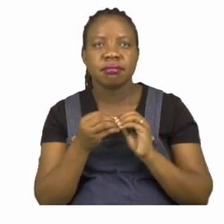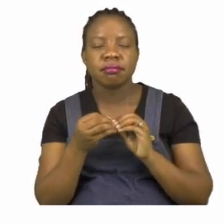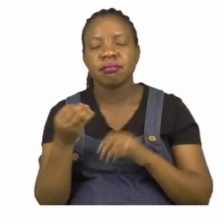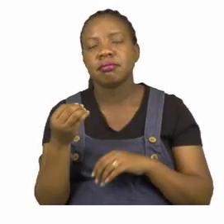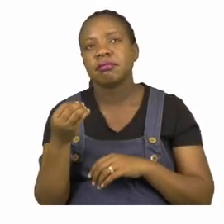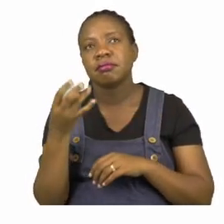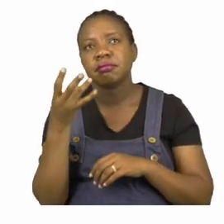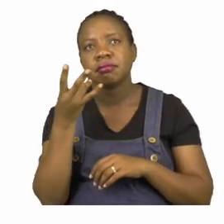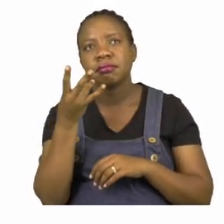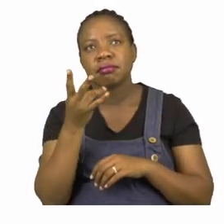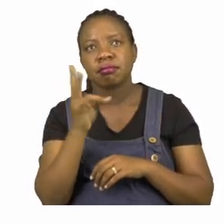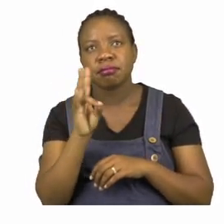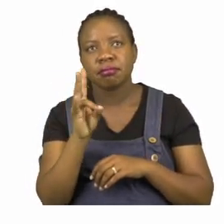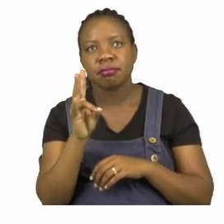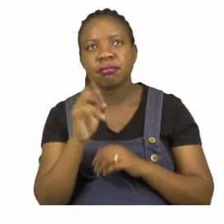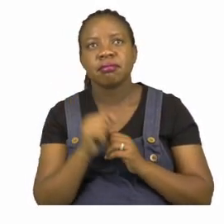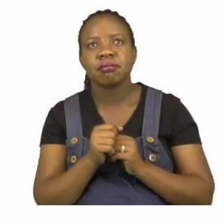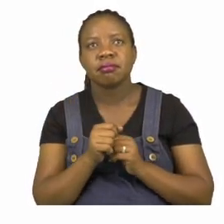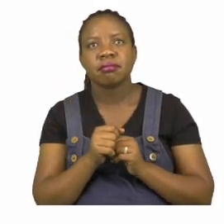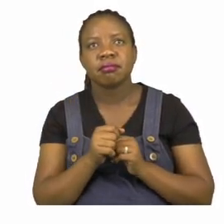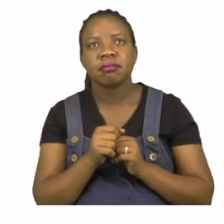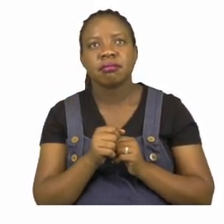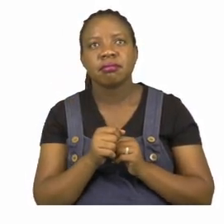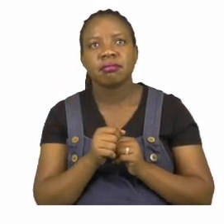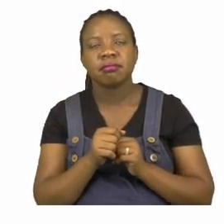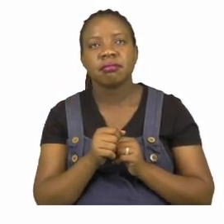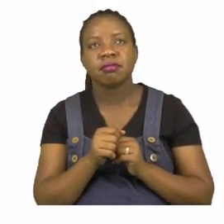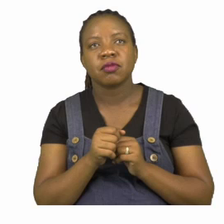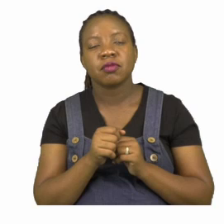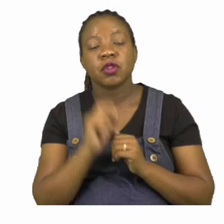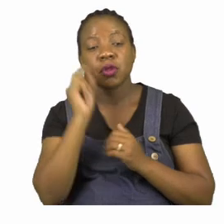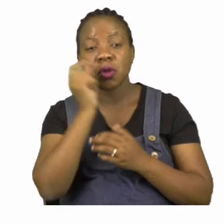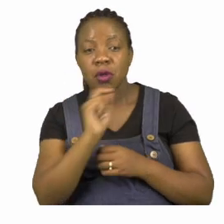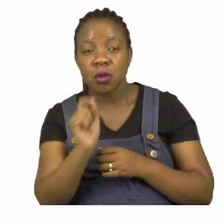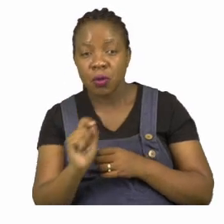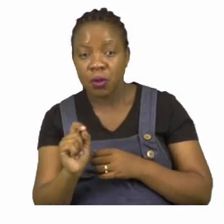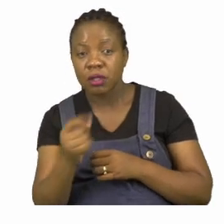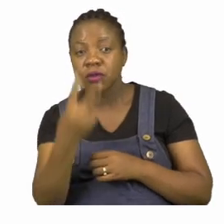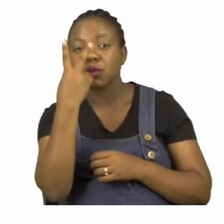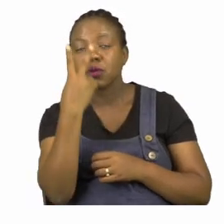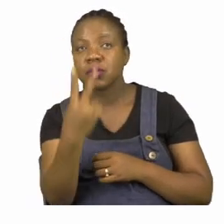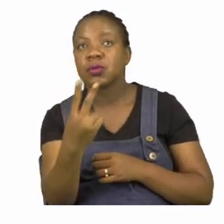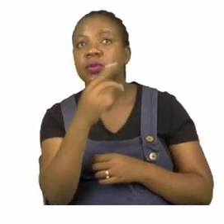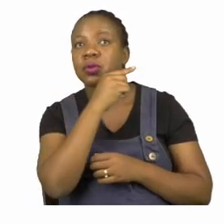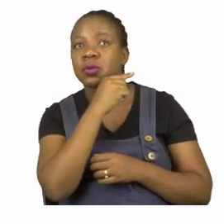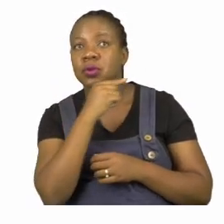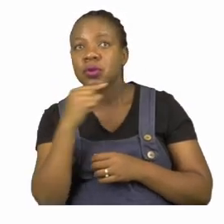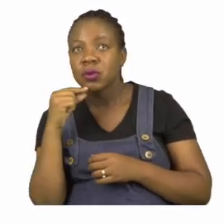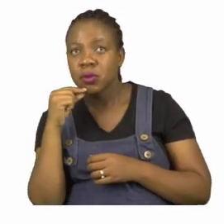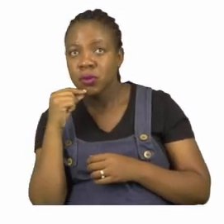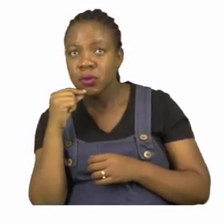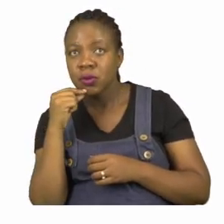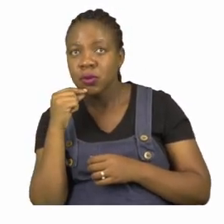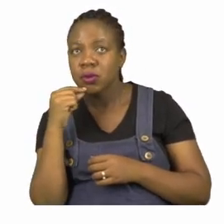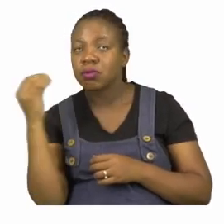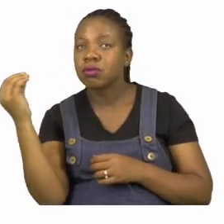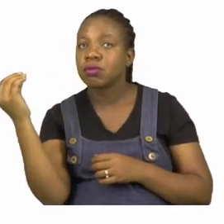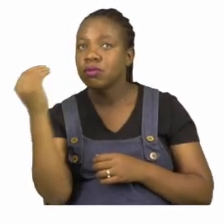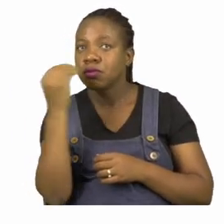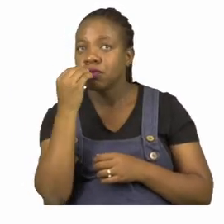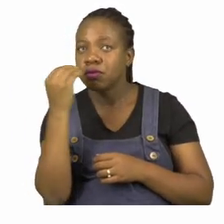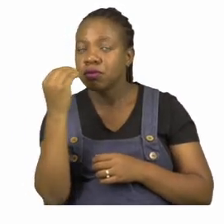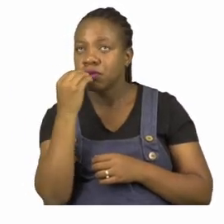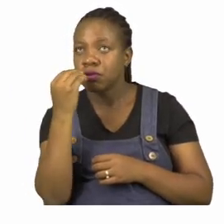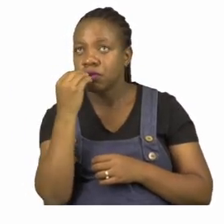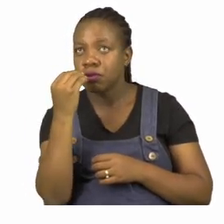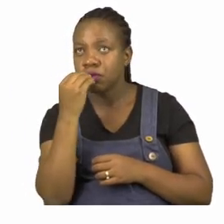to write 2 names of the food you eat from a plant. 2 names of